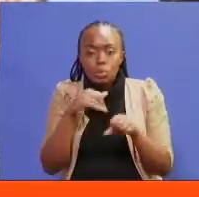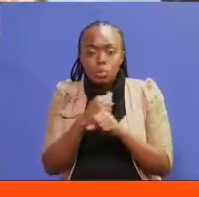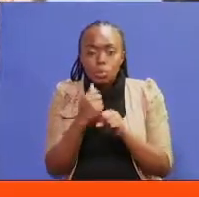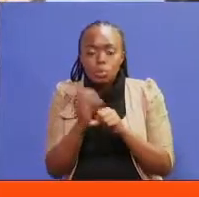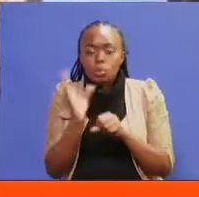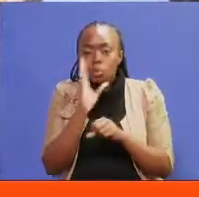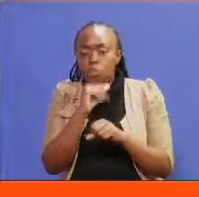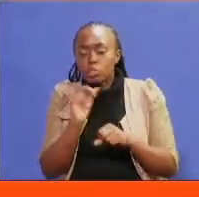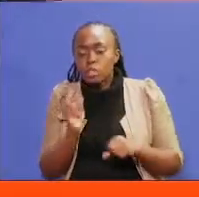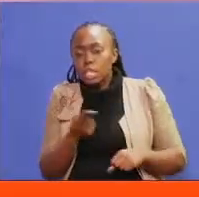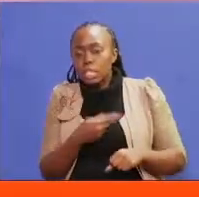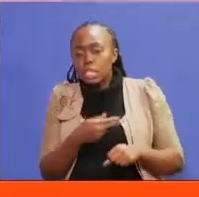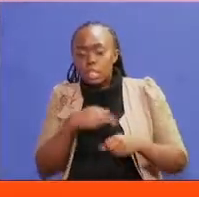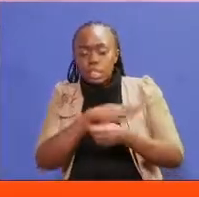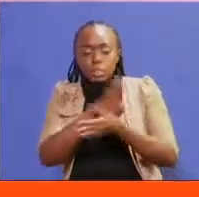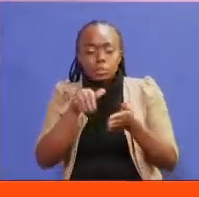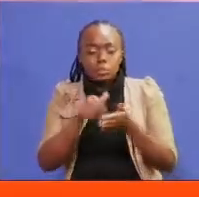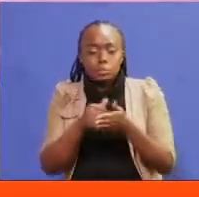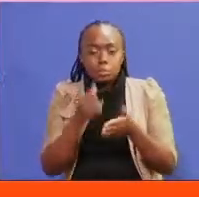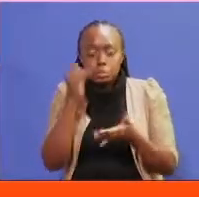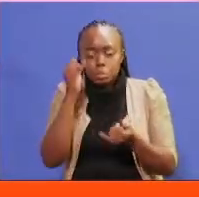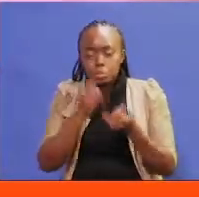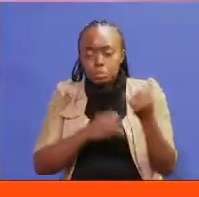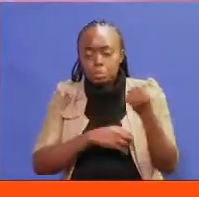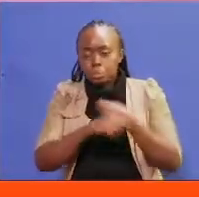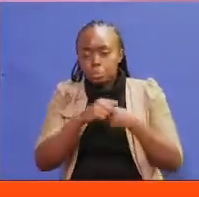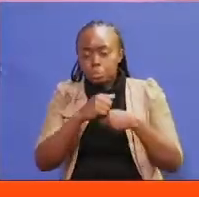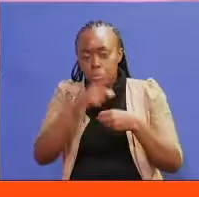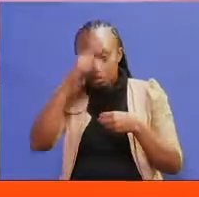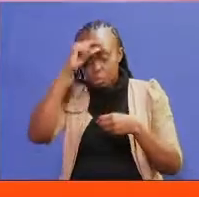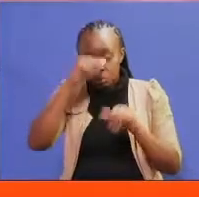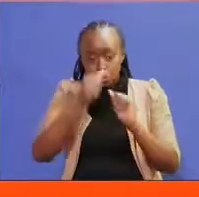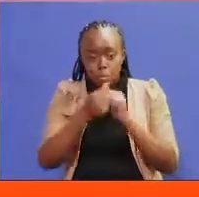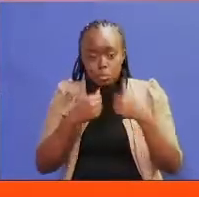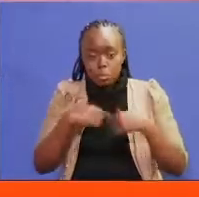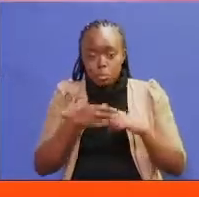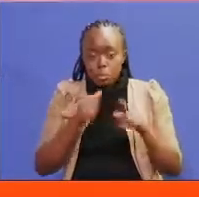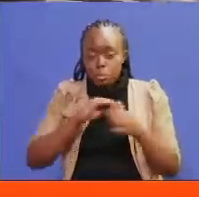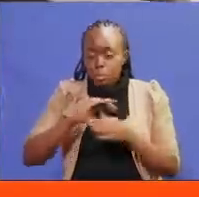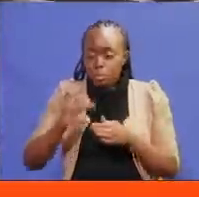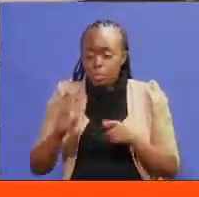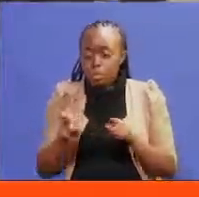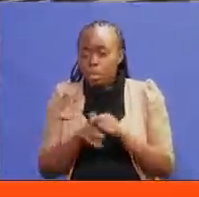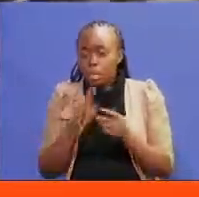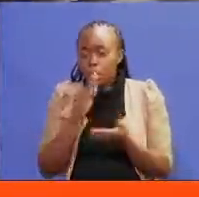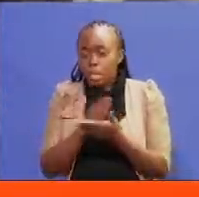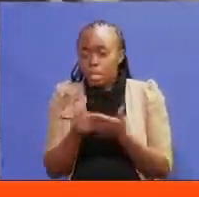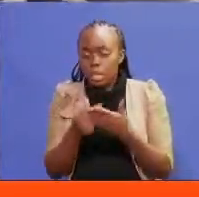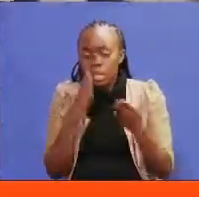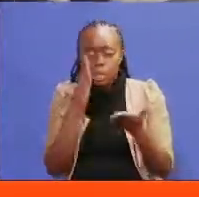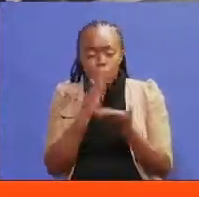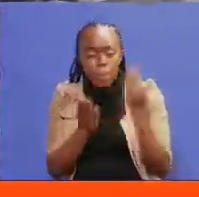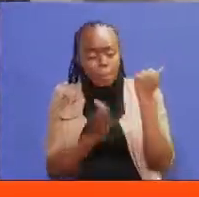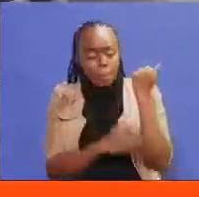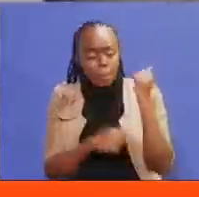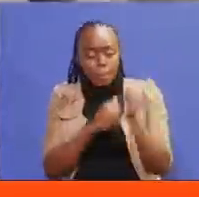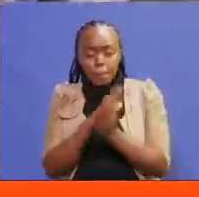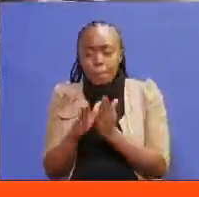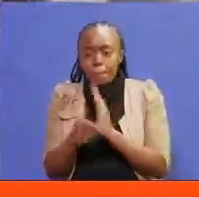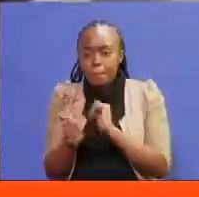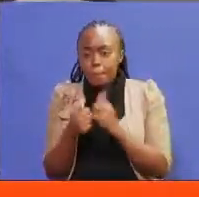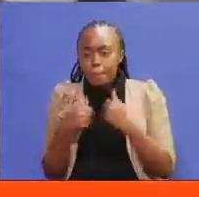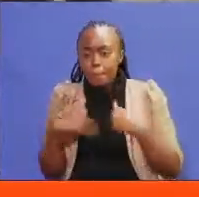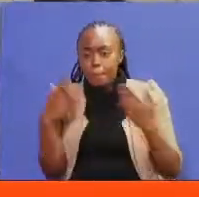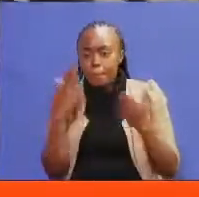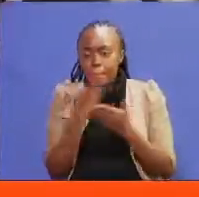amalize sisi Samburu yote. Last week the government commenced a security operation in the county to flush out the illegal herders, cattle rustlers and